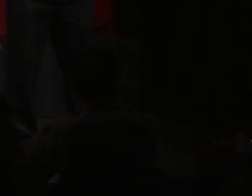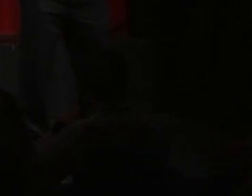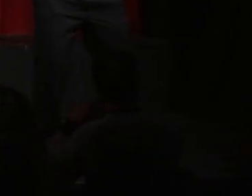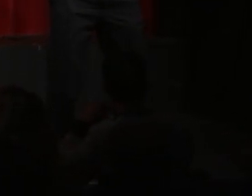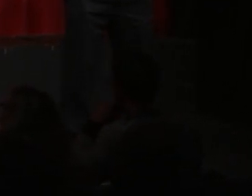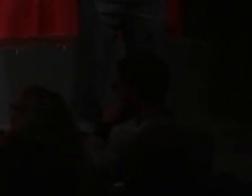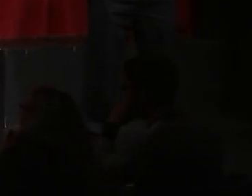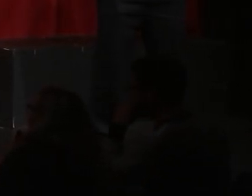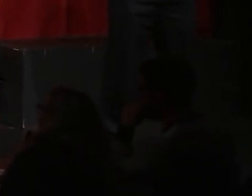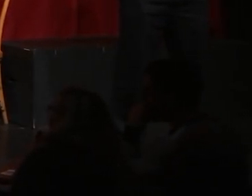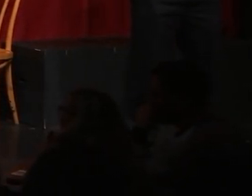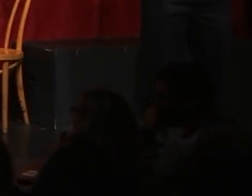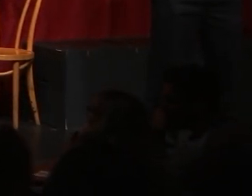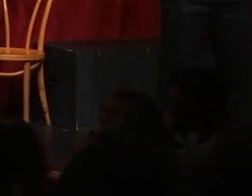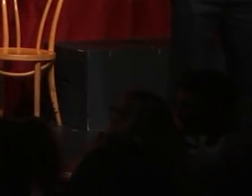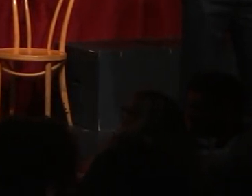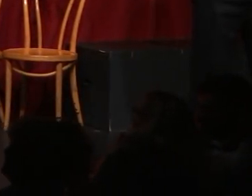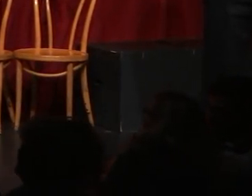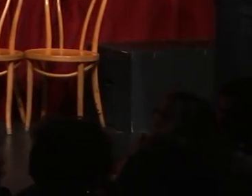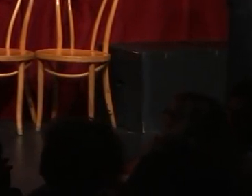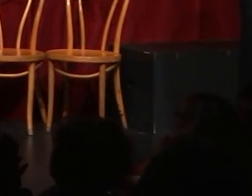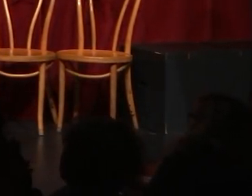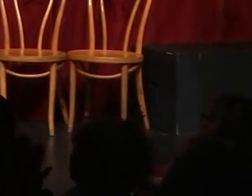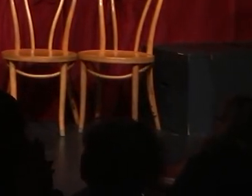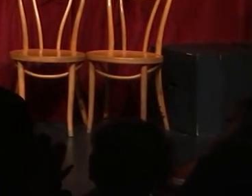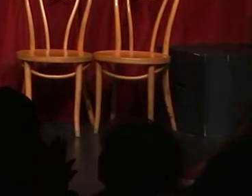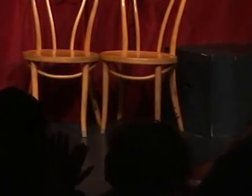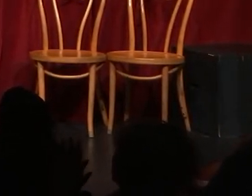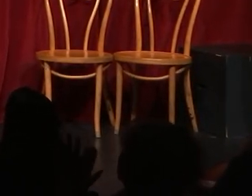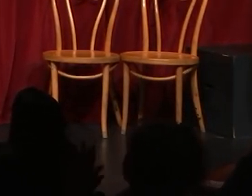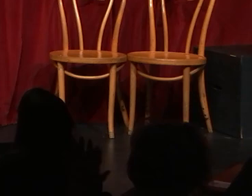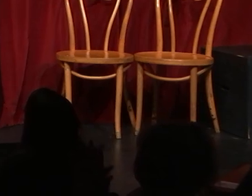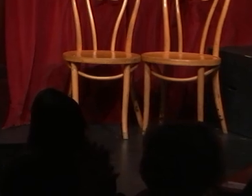Big round of applause to Anthony in the tech